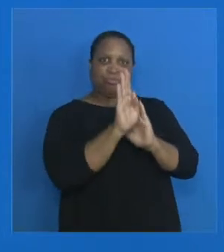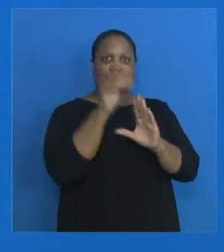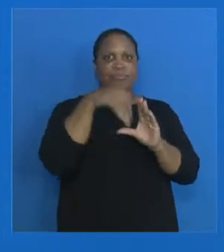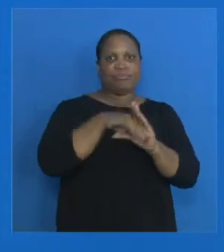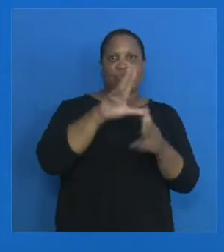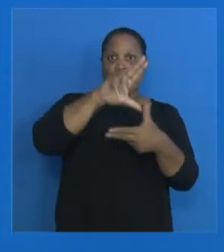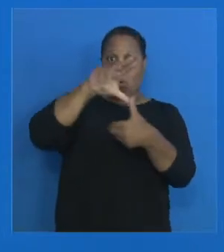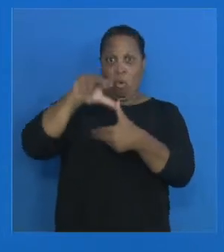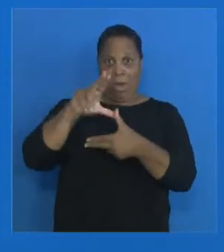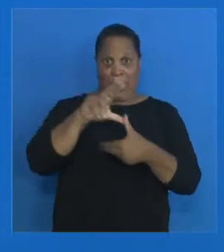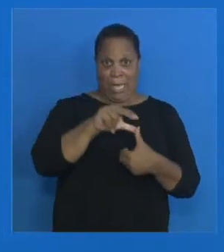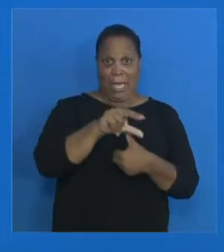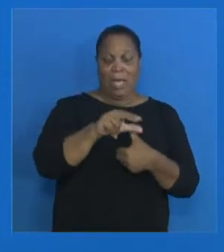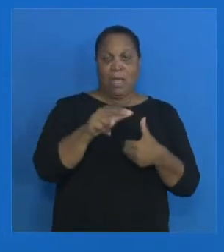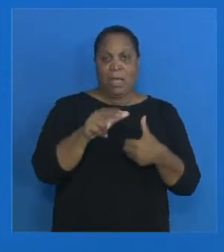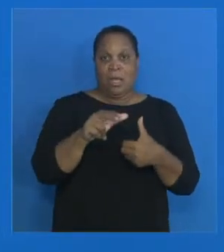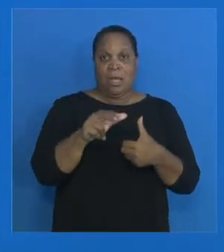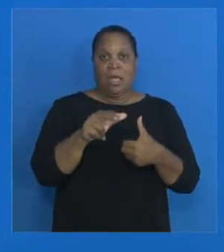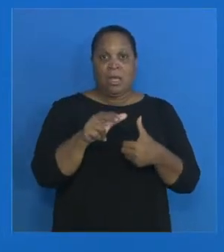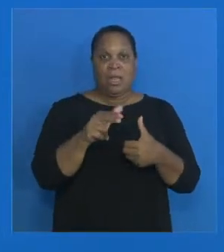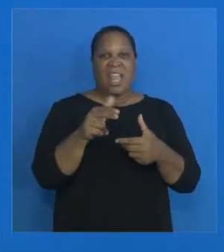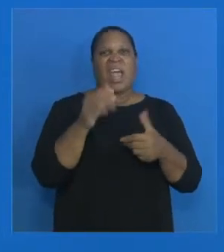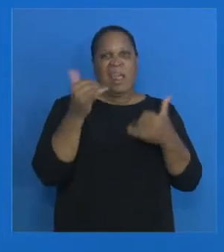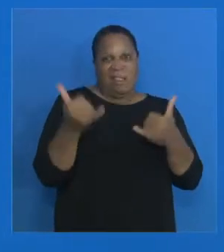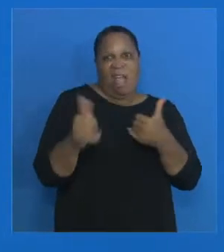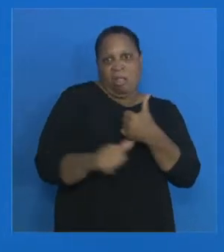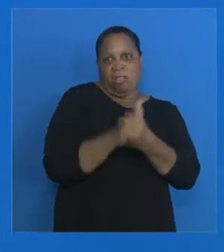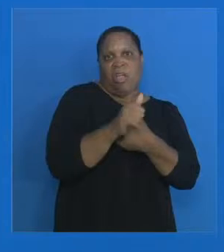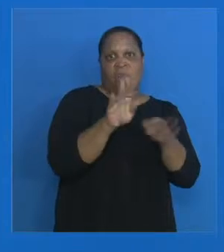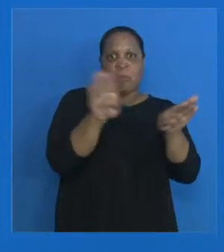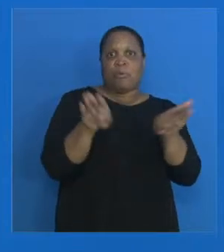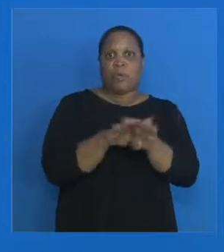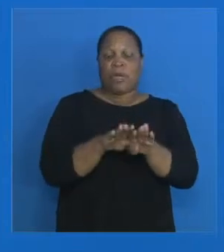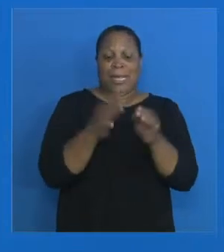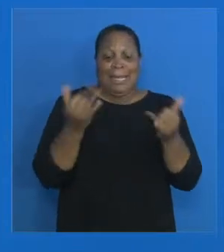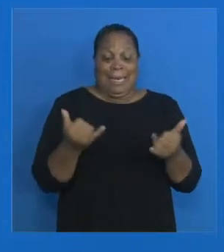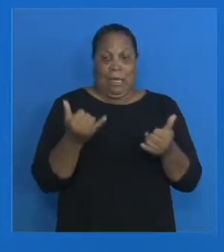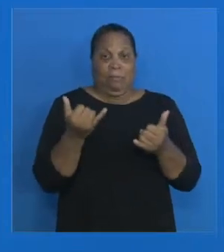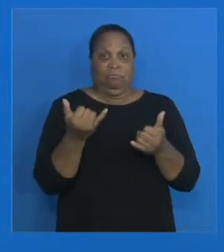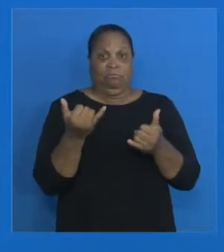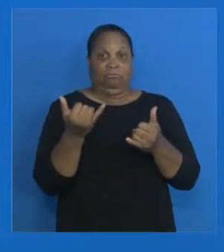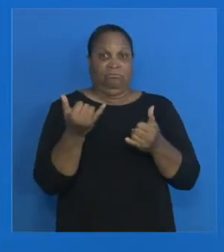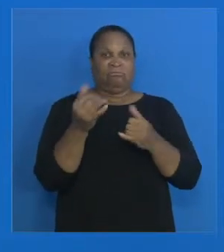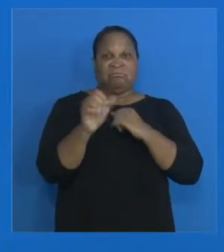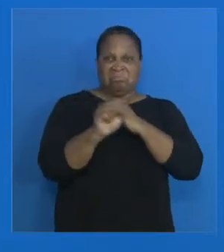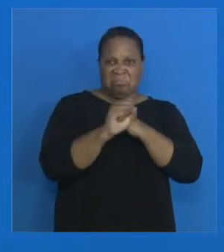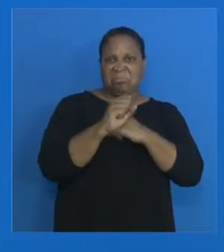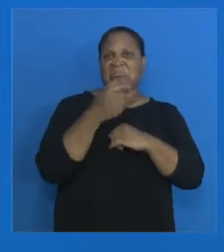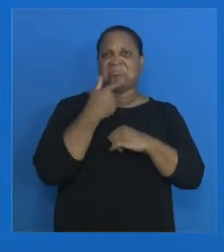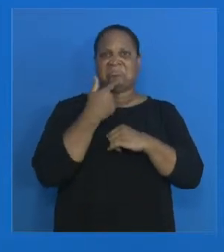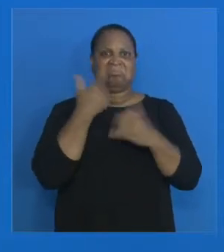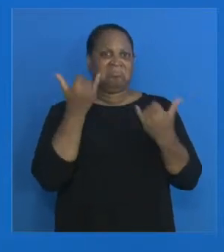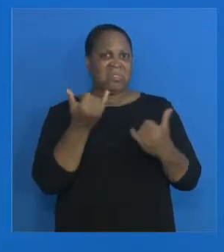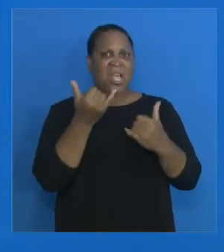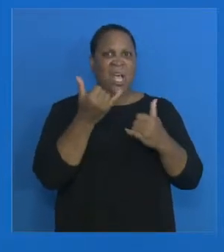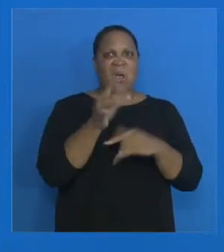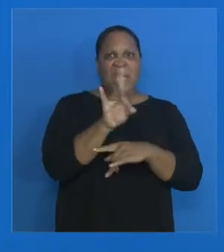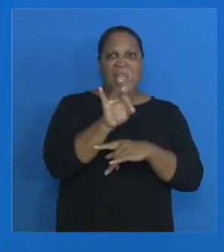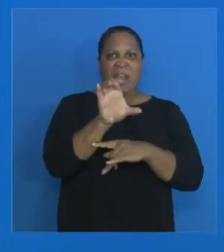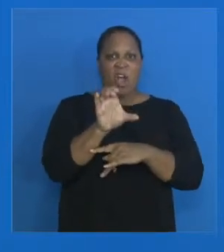this afternoon, the Bermuda Weather Service indicated that Tropical Storm Paulette is currently over 800 nautical